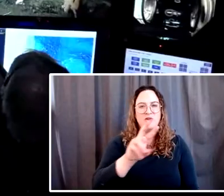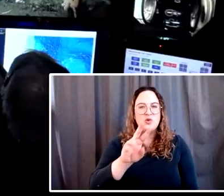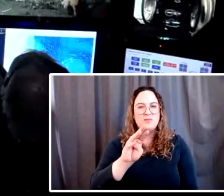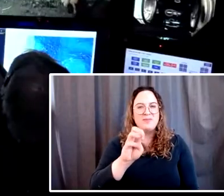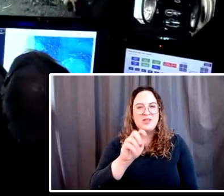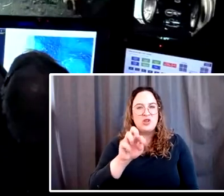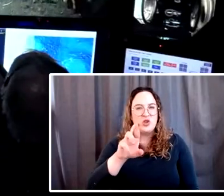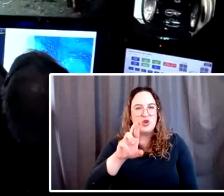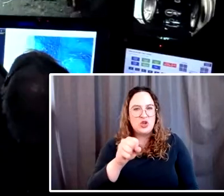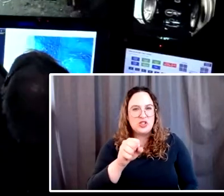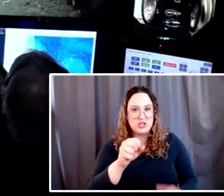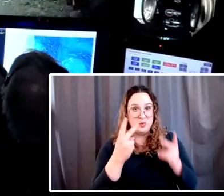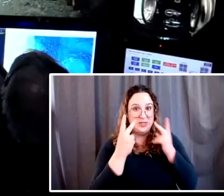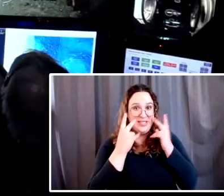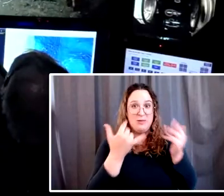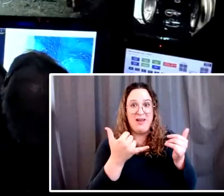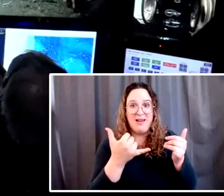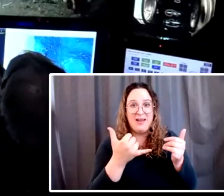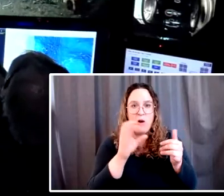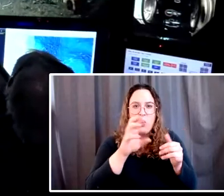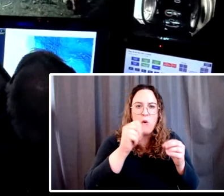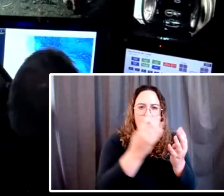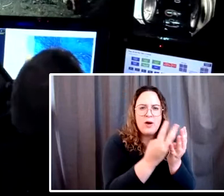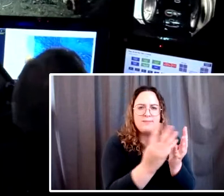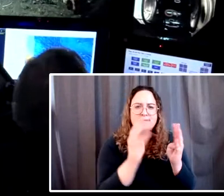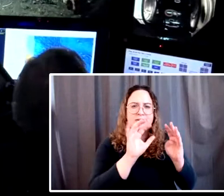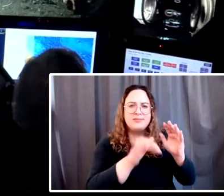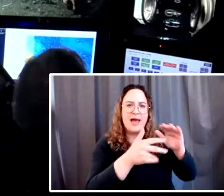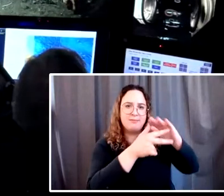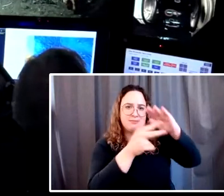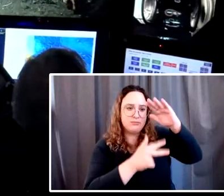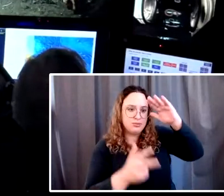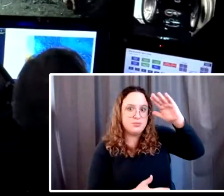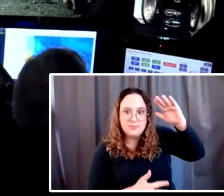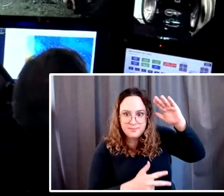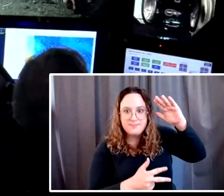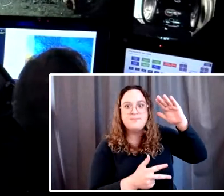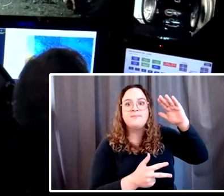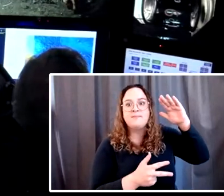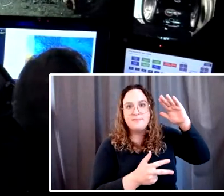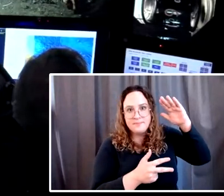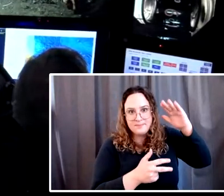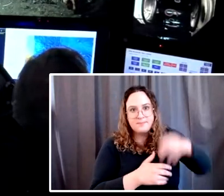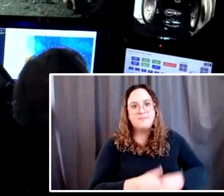view you're seeing right now. So Dock Ricketts' ROV is an